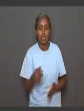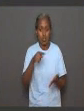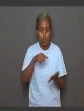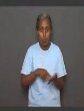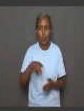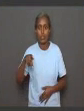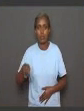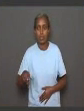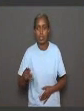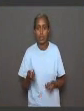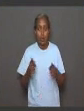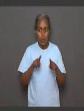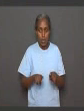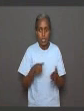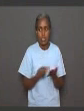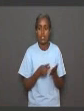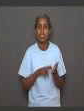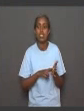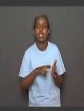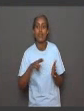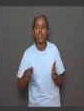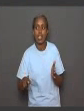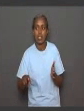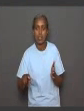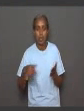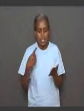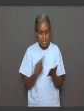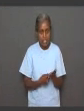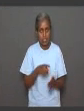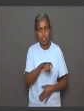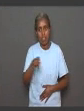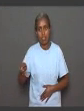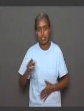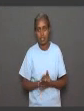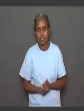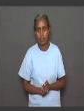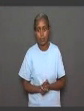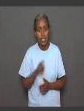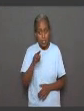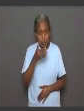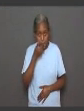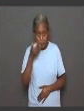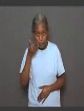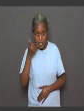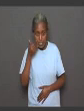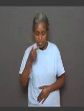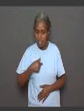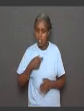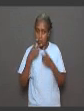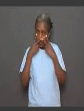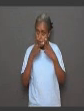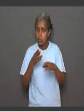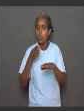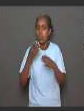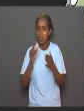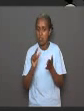P when it is reflected by this axis. Do your best. I will see you in a few